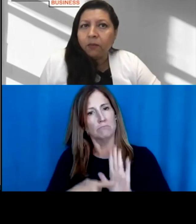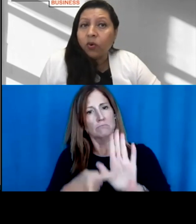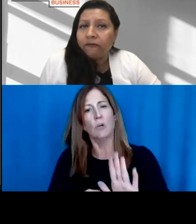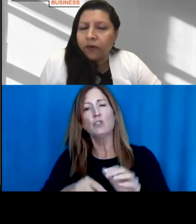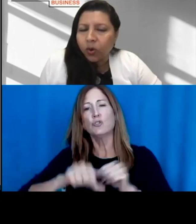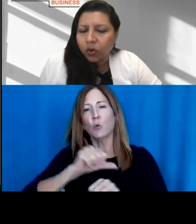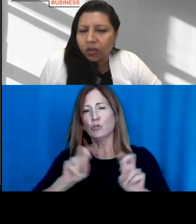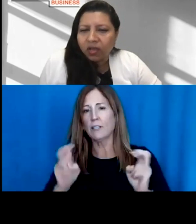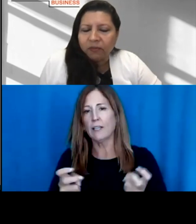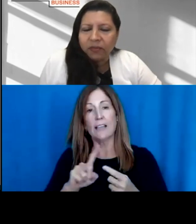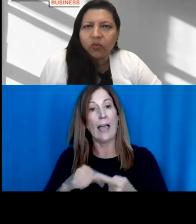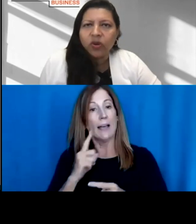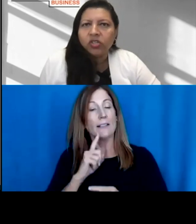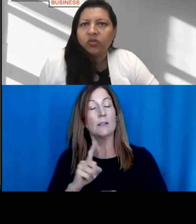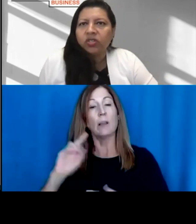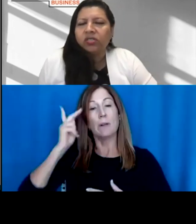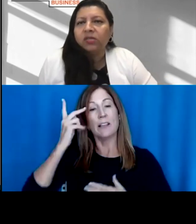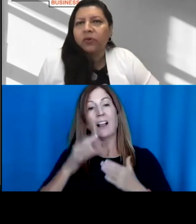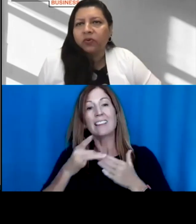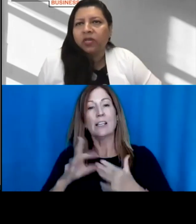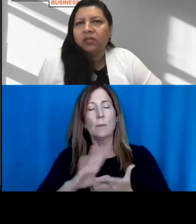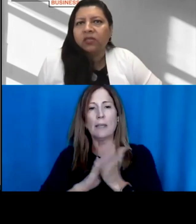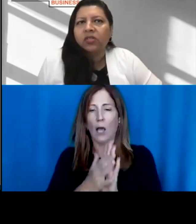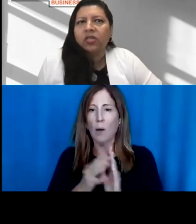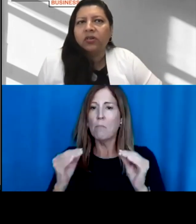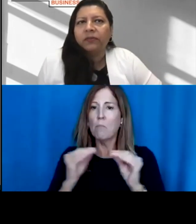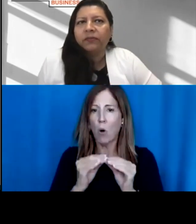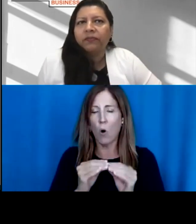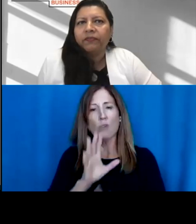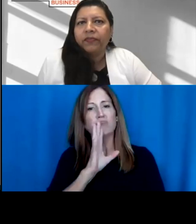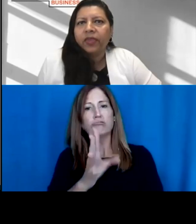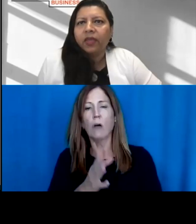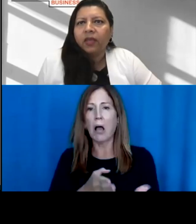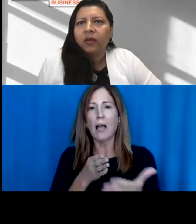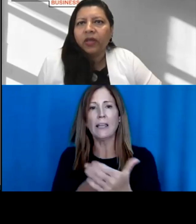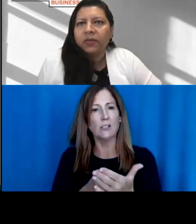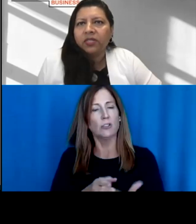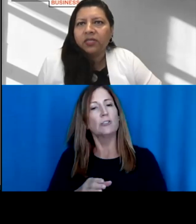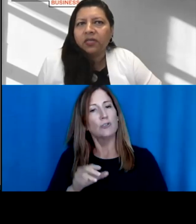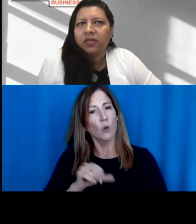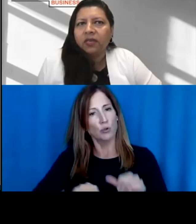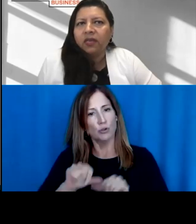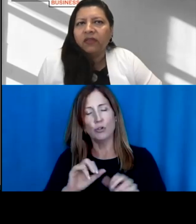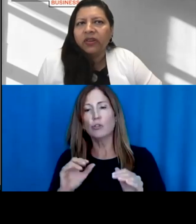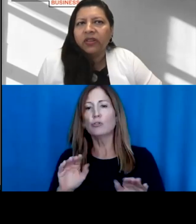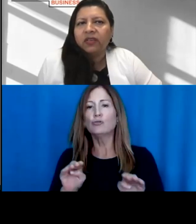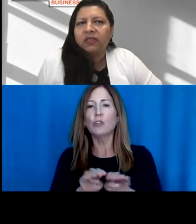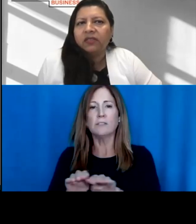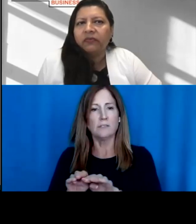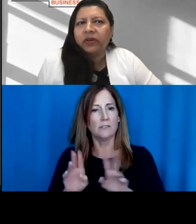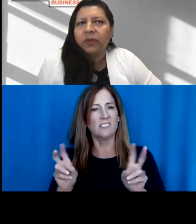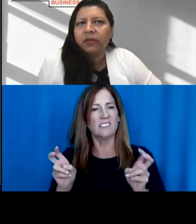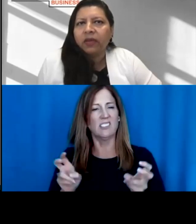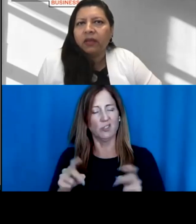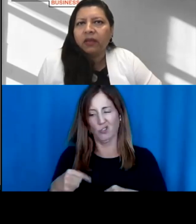become more vocal amid racial justice protests this year. Okay, let me just see if anything is